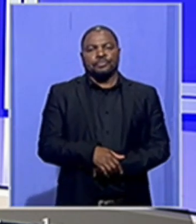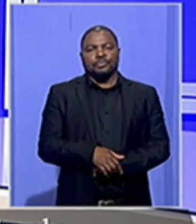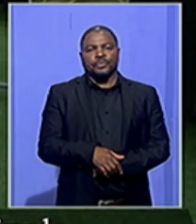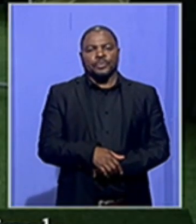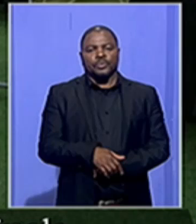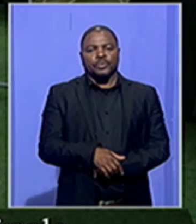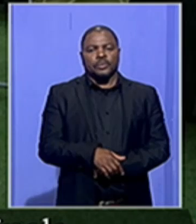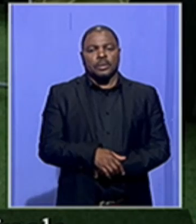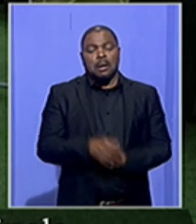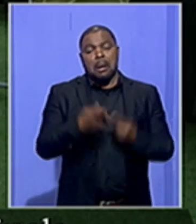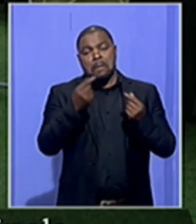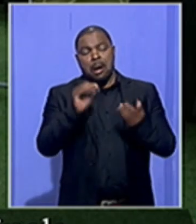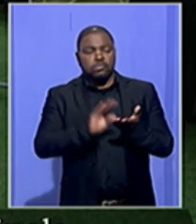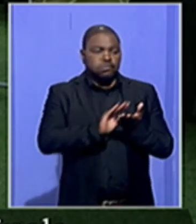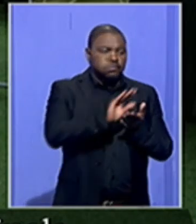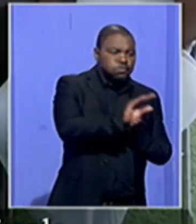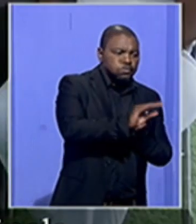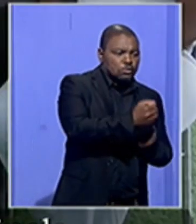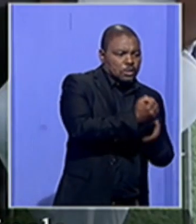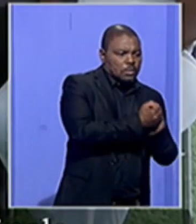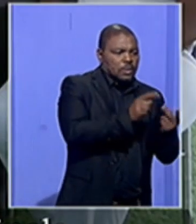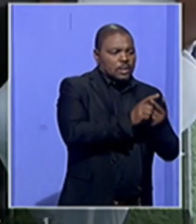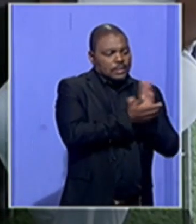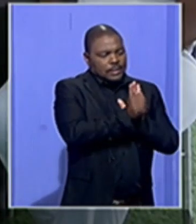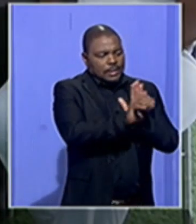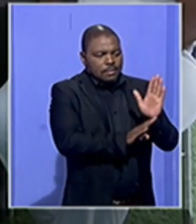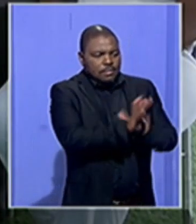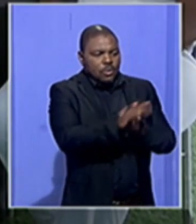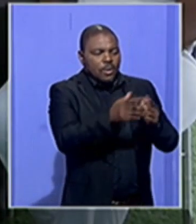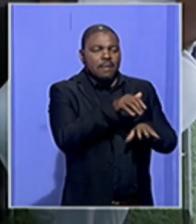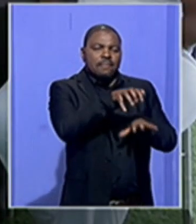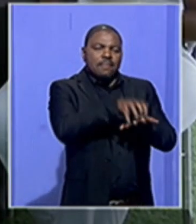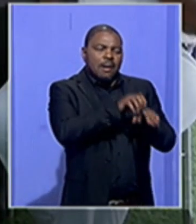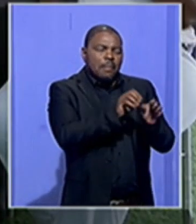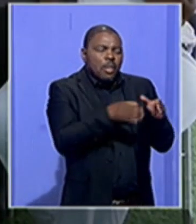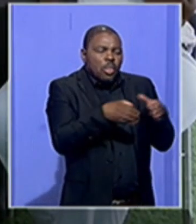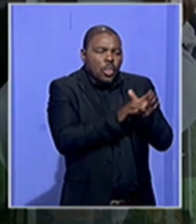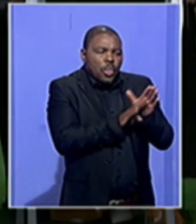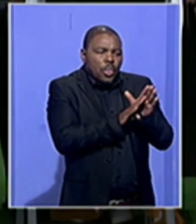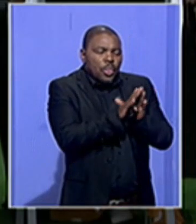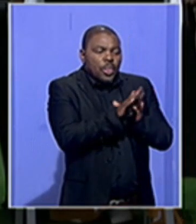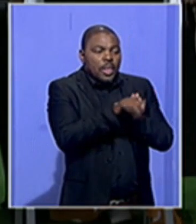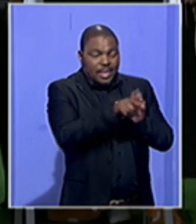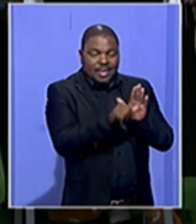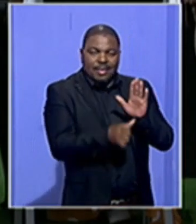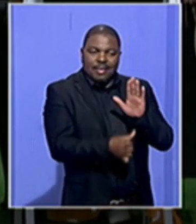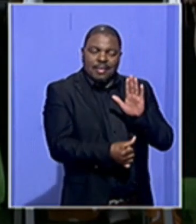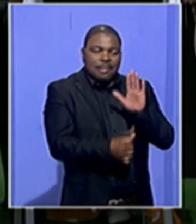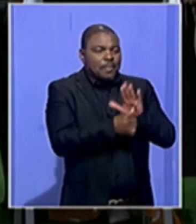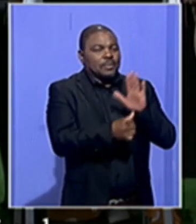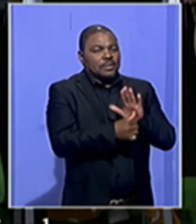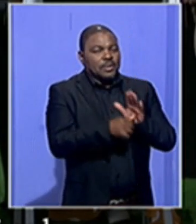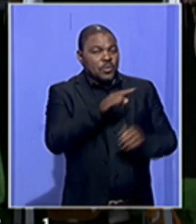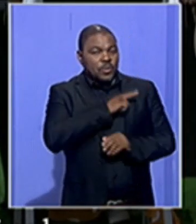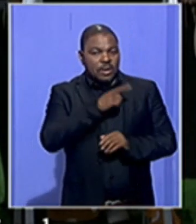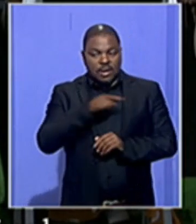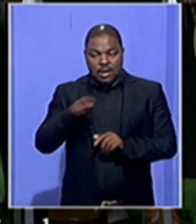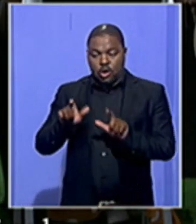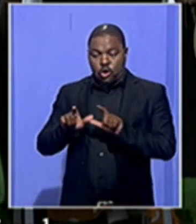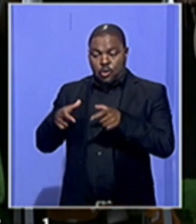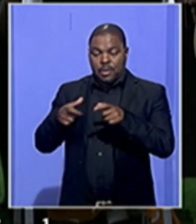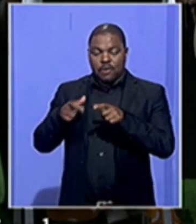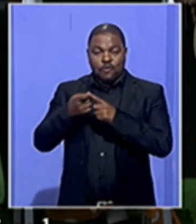Tshehetso ya matlole le ntshetsopele ya tsebo ho dihwai tse ntseng di hola ho bile ka sehlohong nakong eo komiti ya Palamente e shebaneng